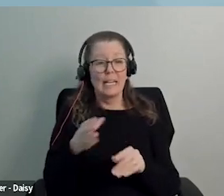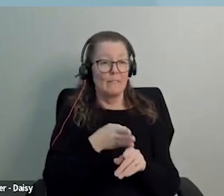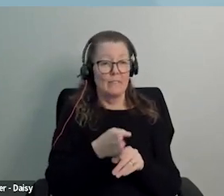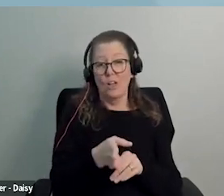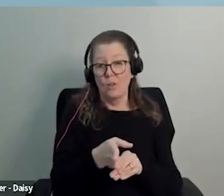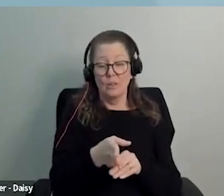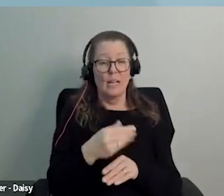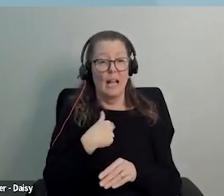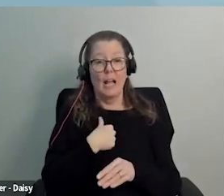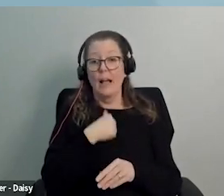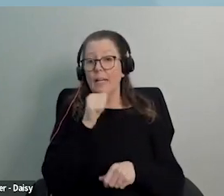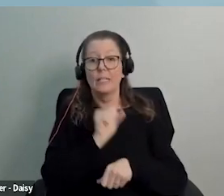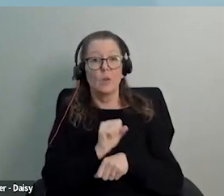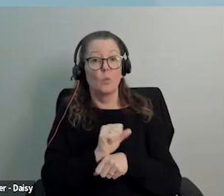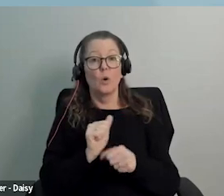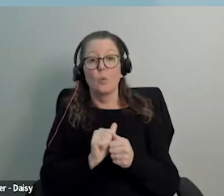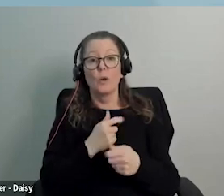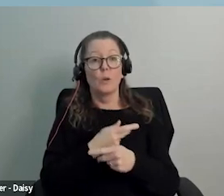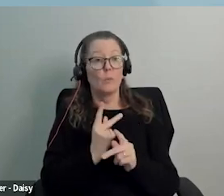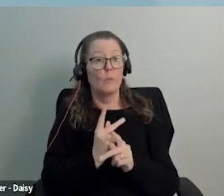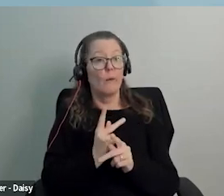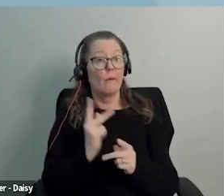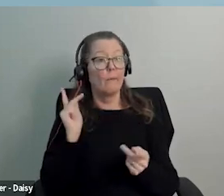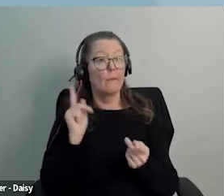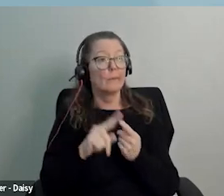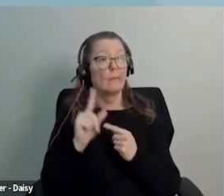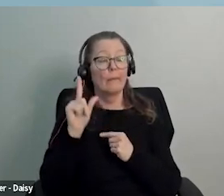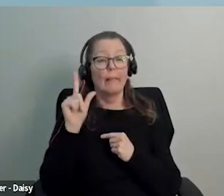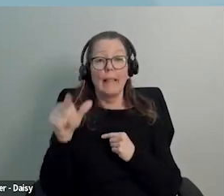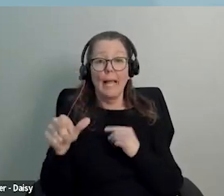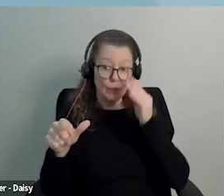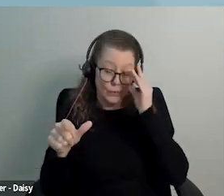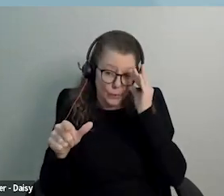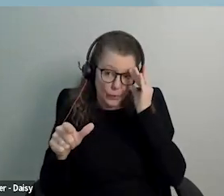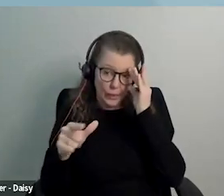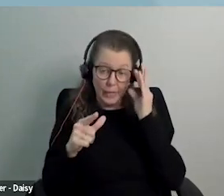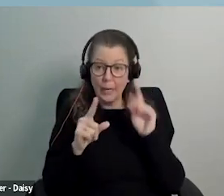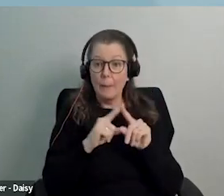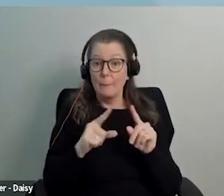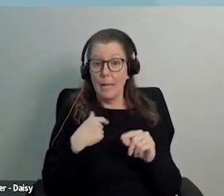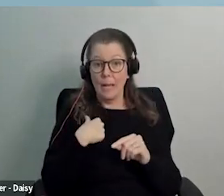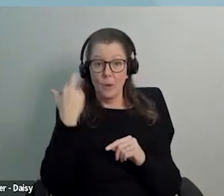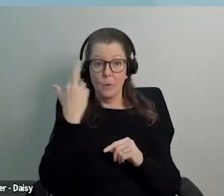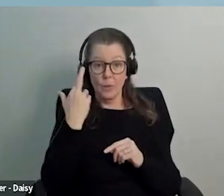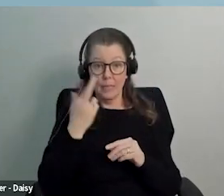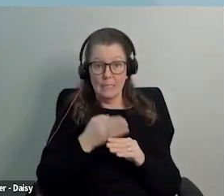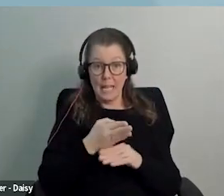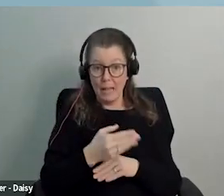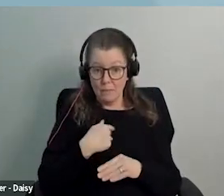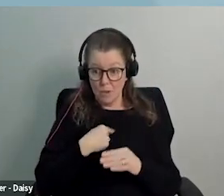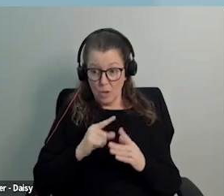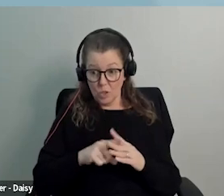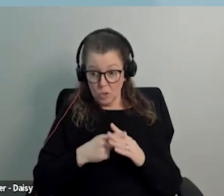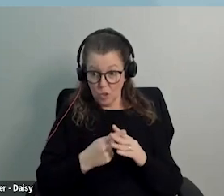working within product until later in my career by most standards. But I realized that once I did start working